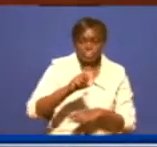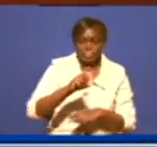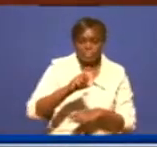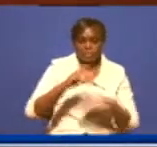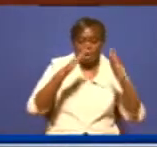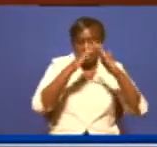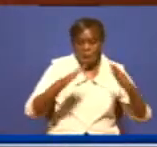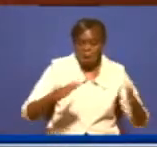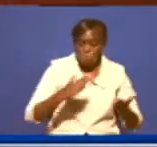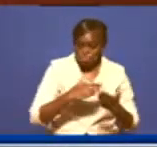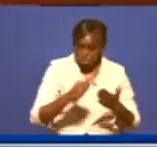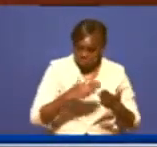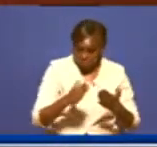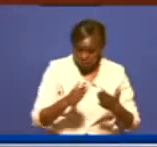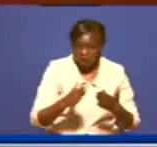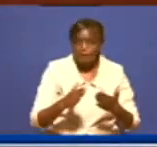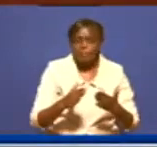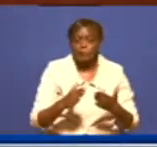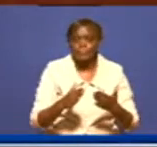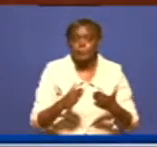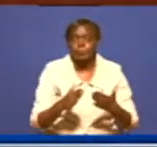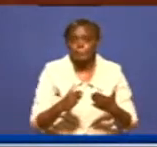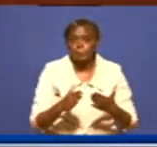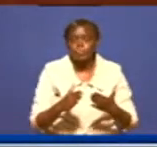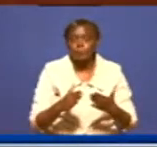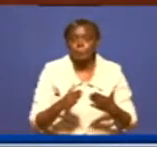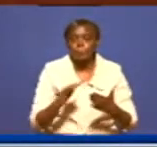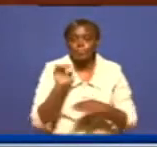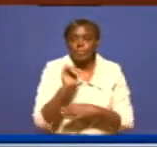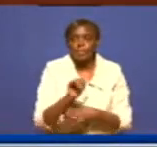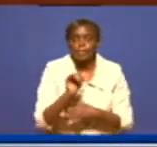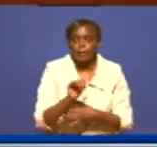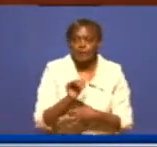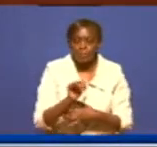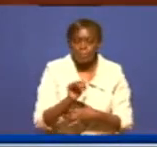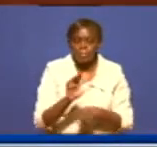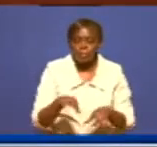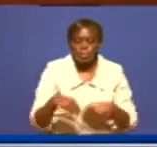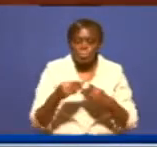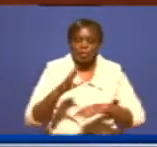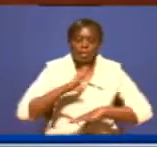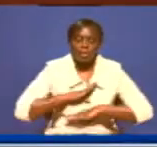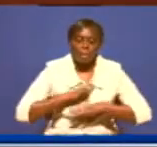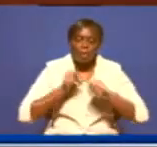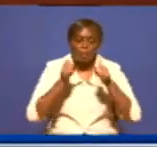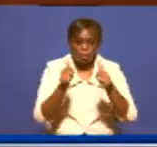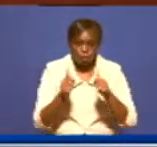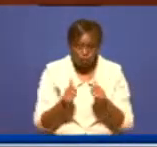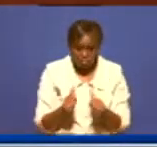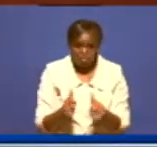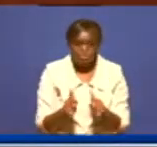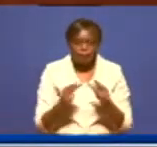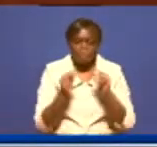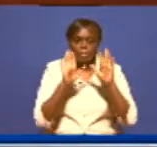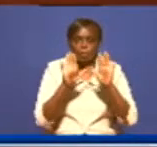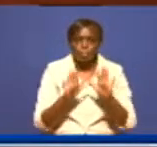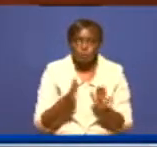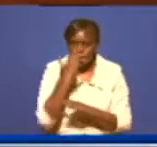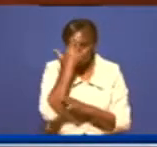and other forms of property, that you give adequate notice. And I think that is very important,